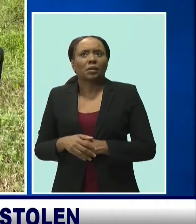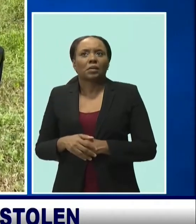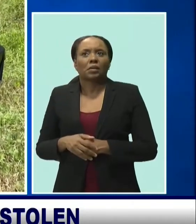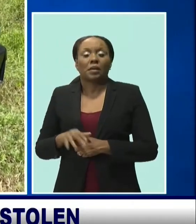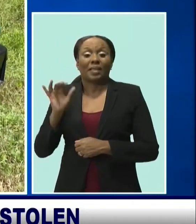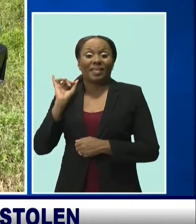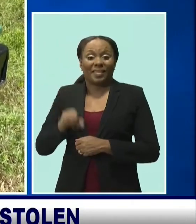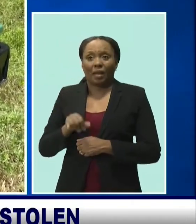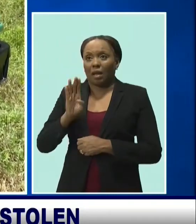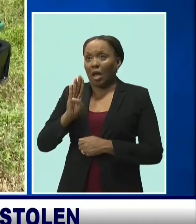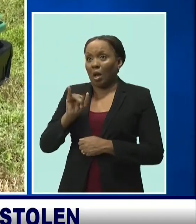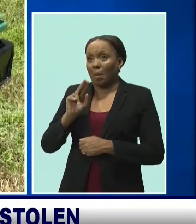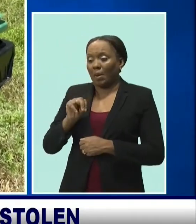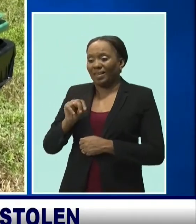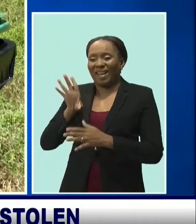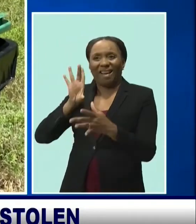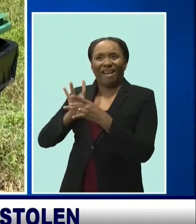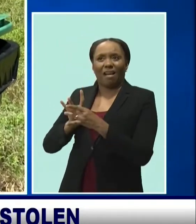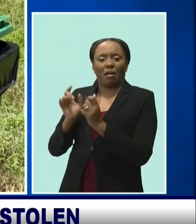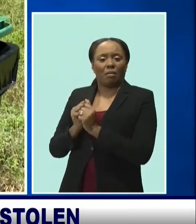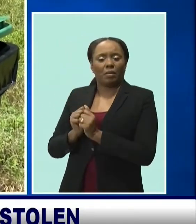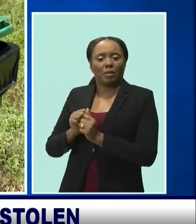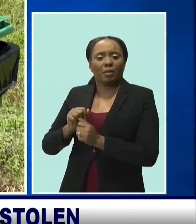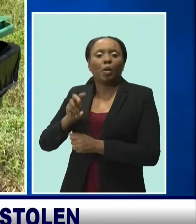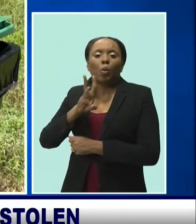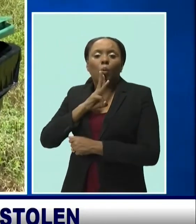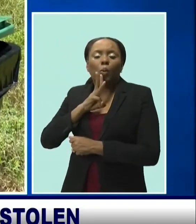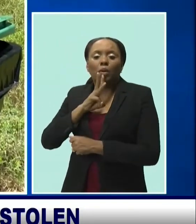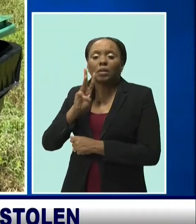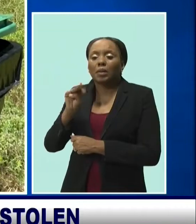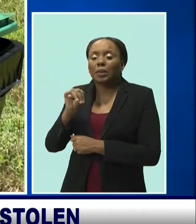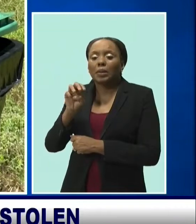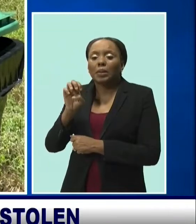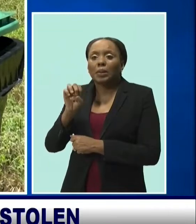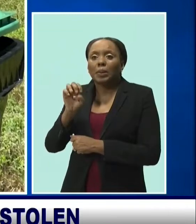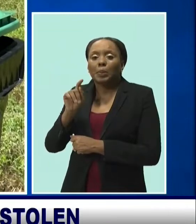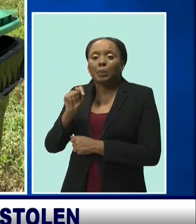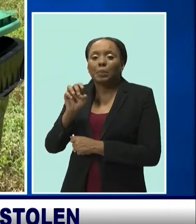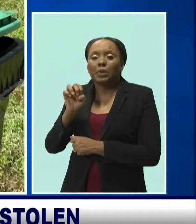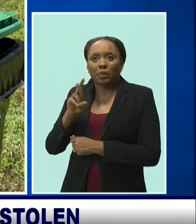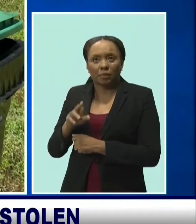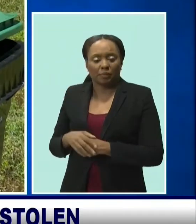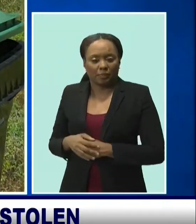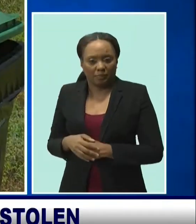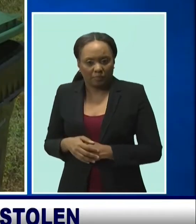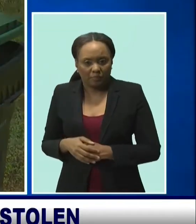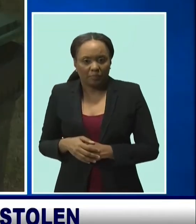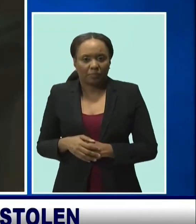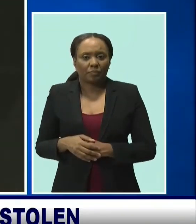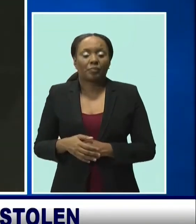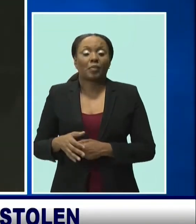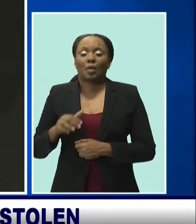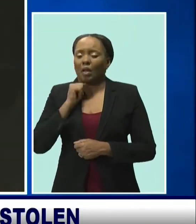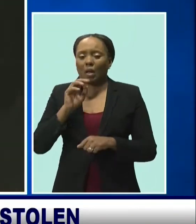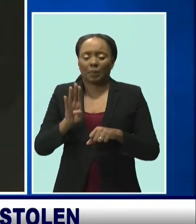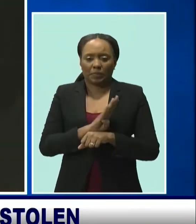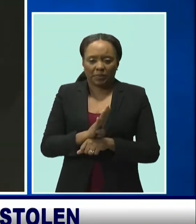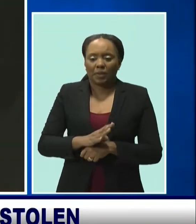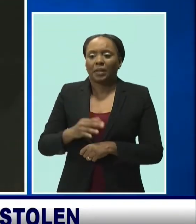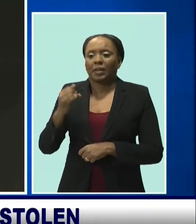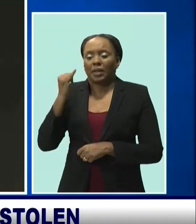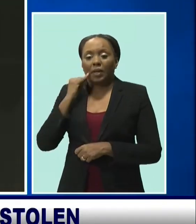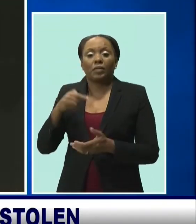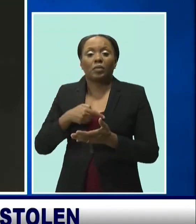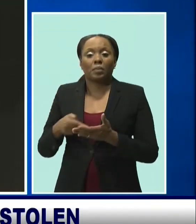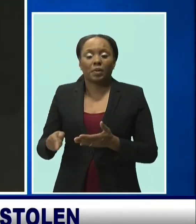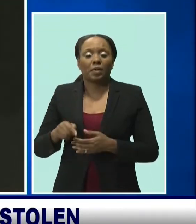meter. So once you are paying a legitimate residential, not commercial, residential